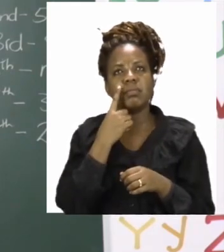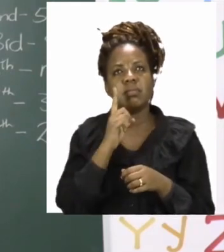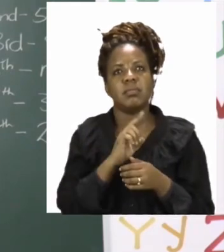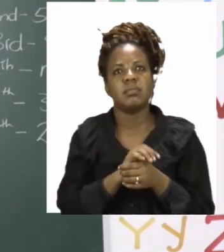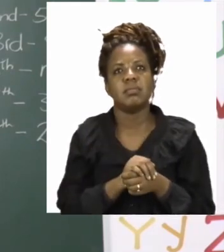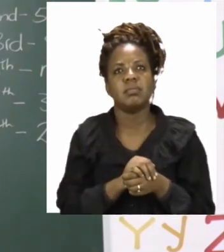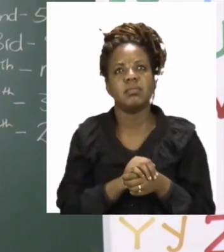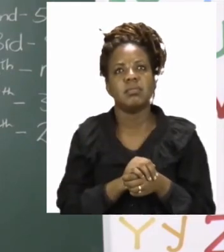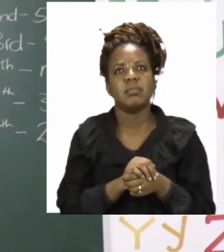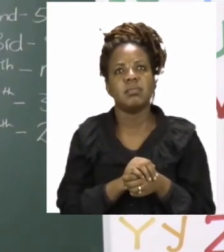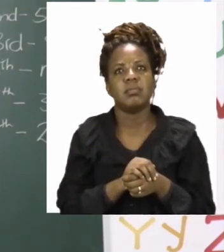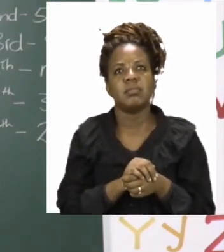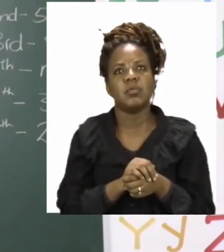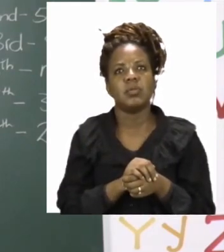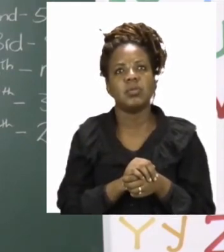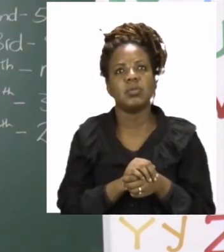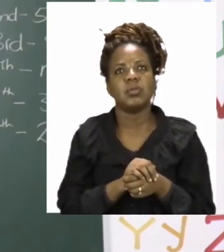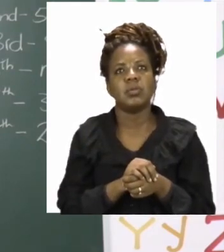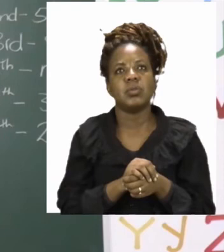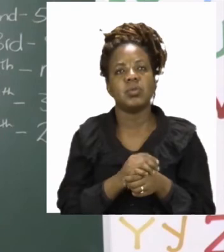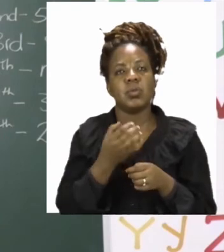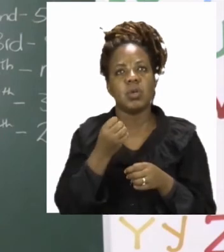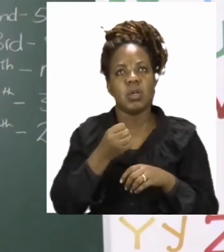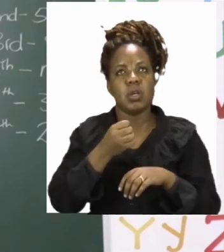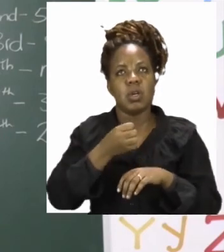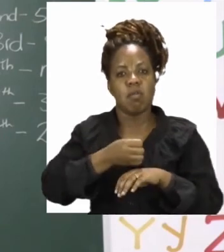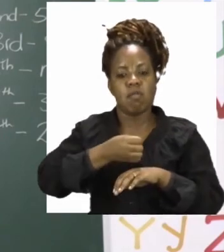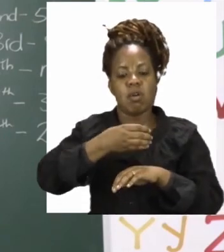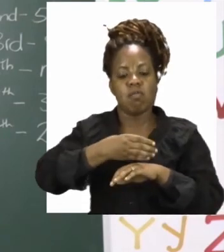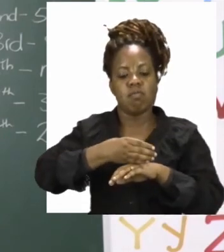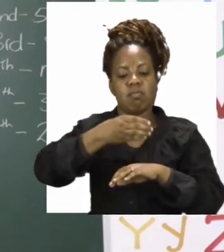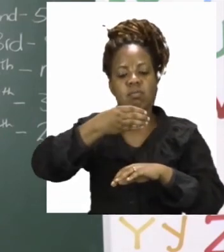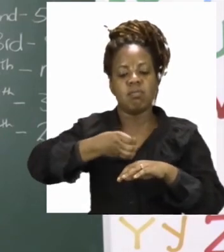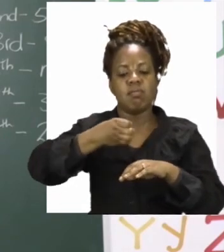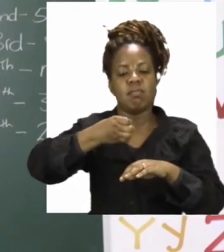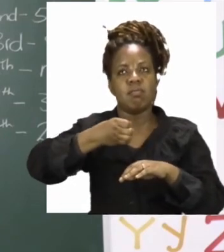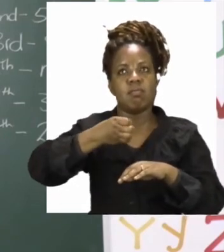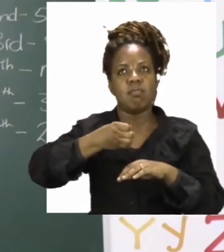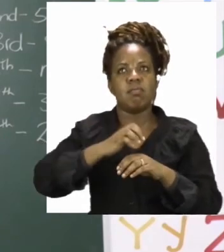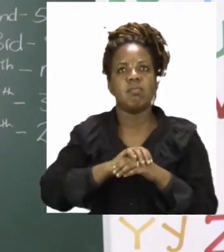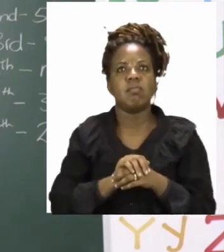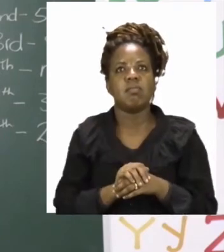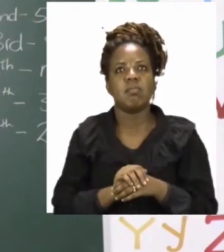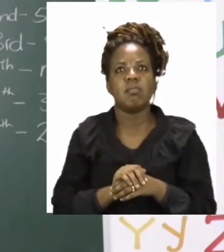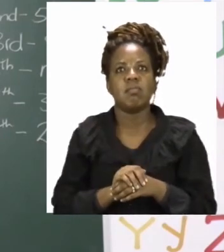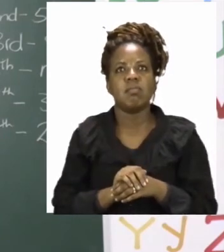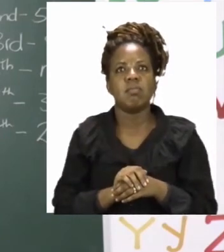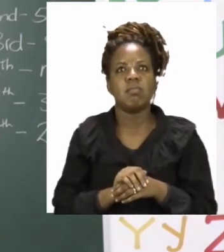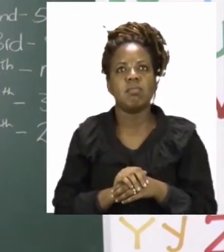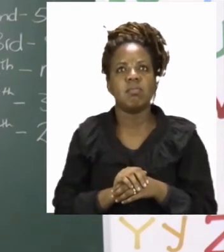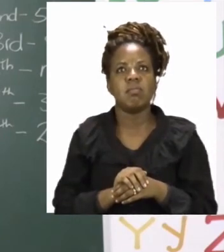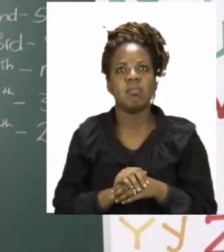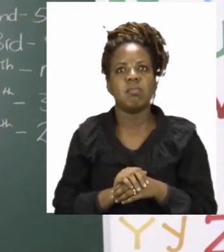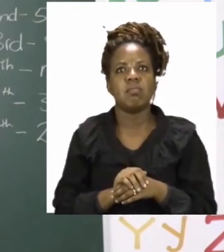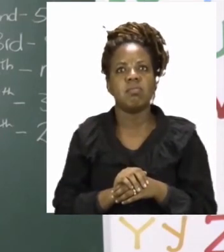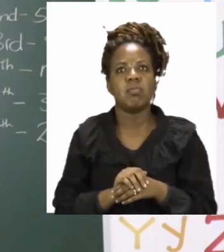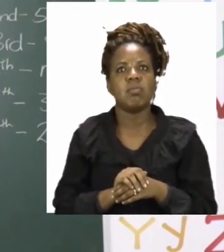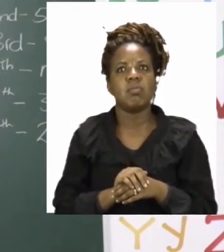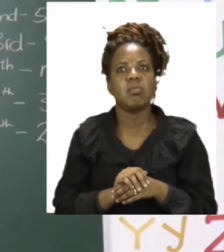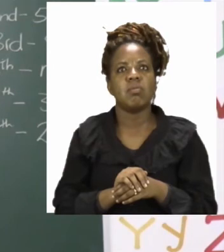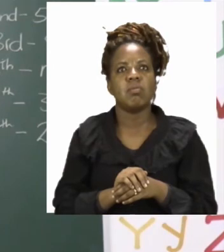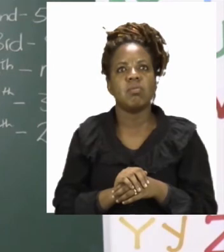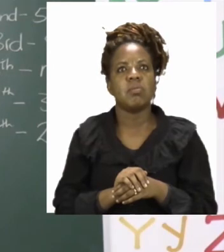have a jug, similar to the one I'm holding, but it is not full. The jug is only a little